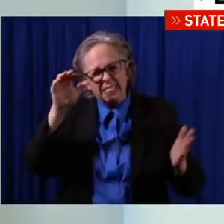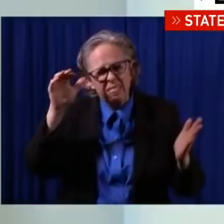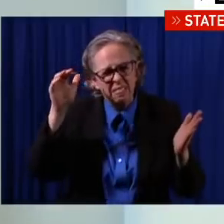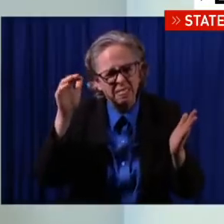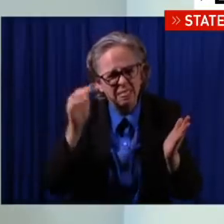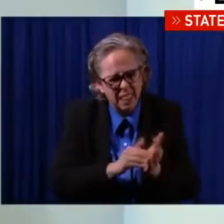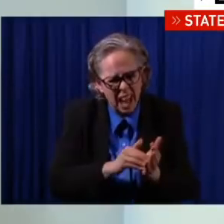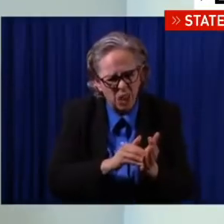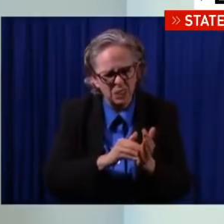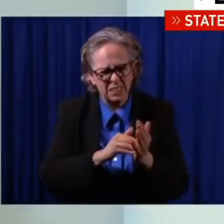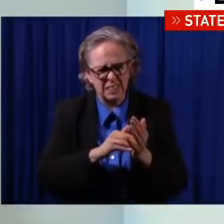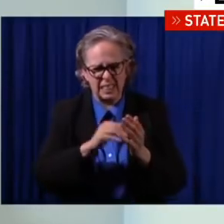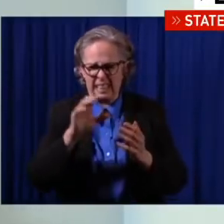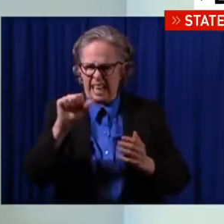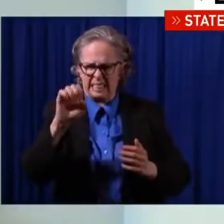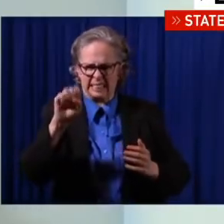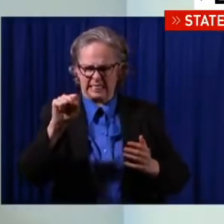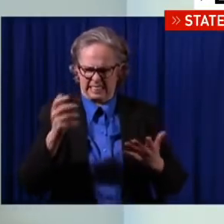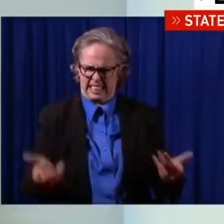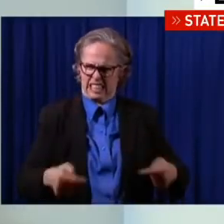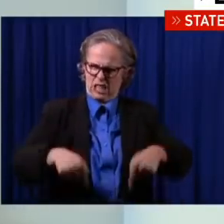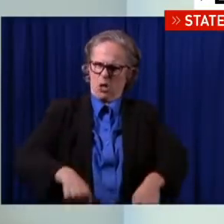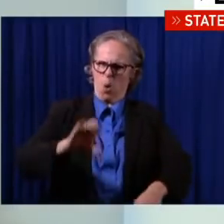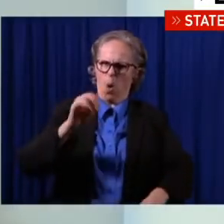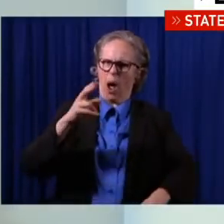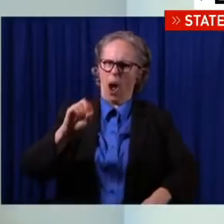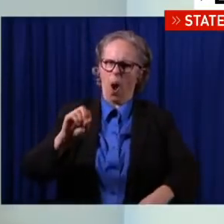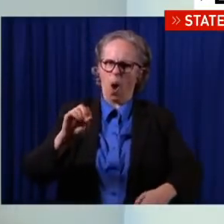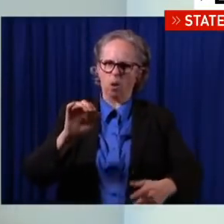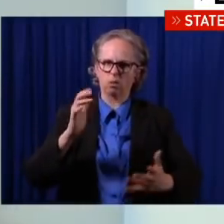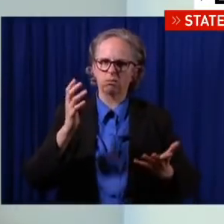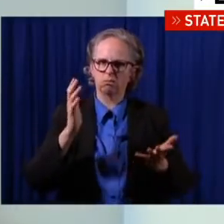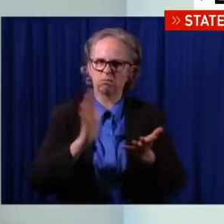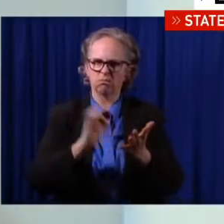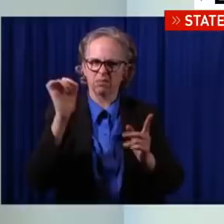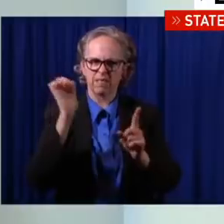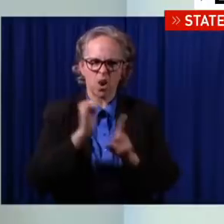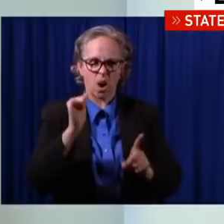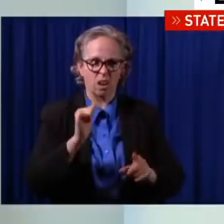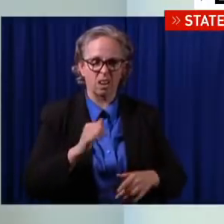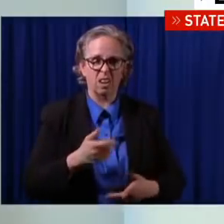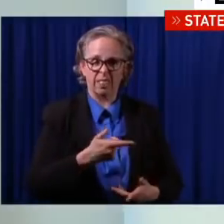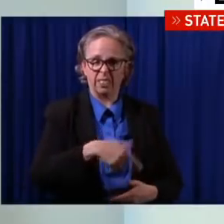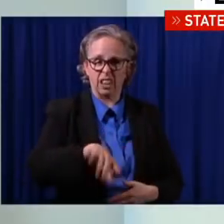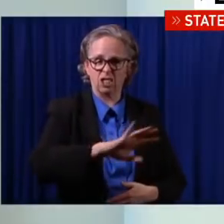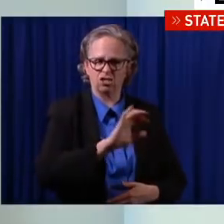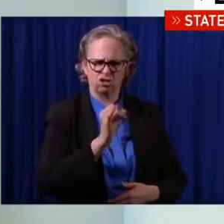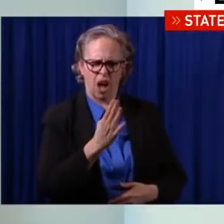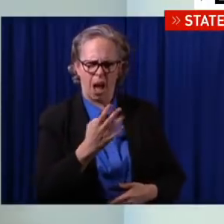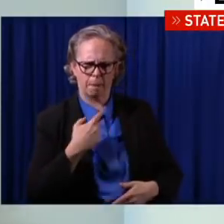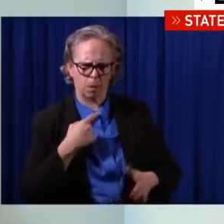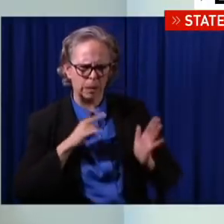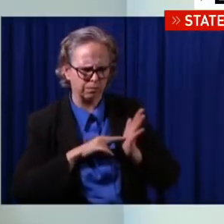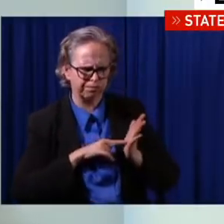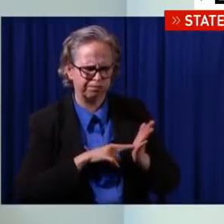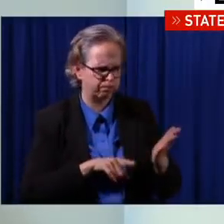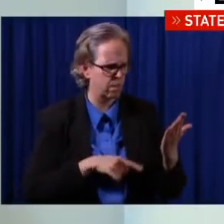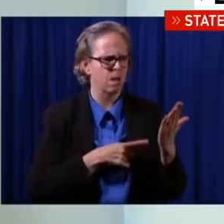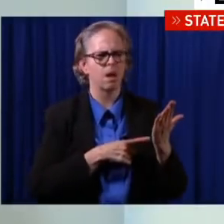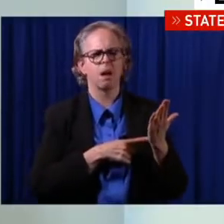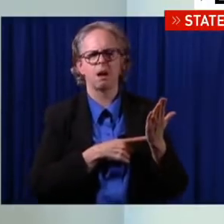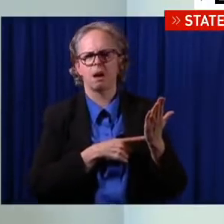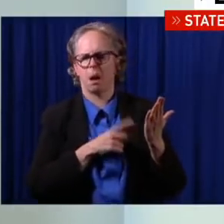our state, but they're on the job. It's part of the checks and balances that they have there is to make sure that they're not paying